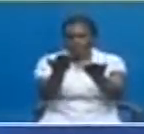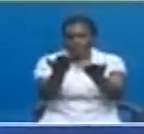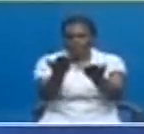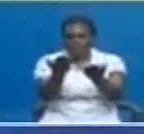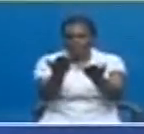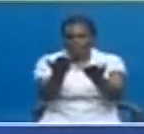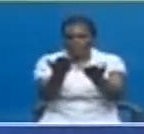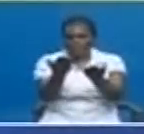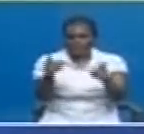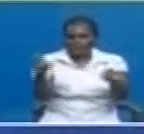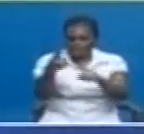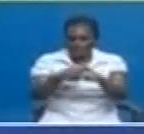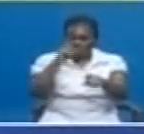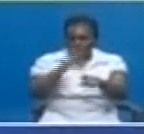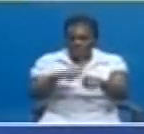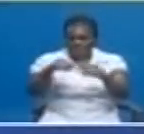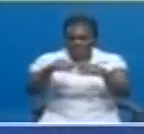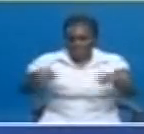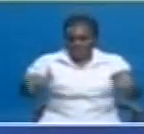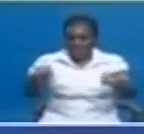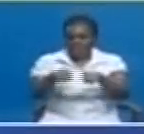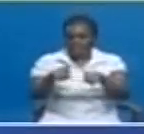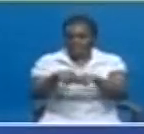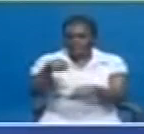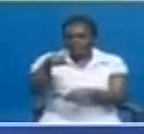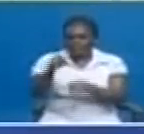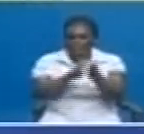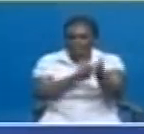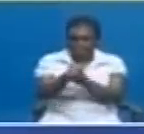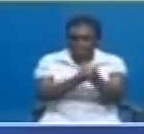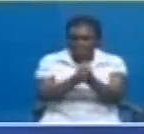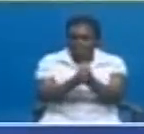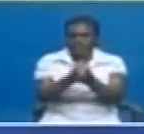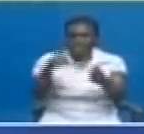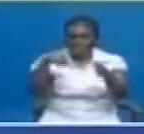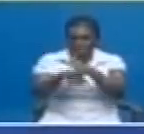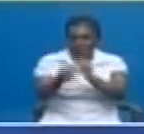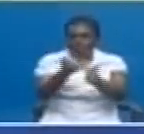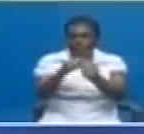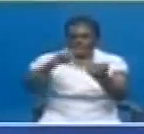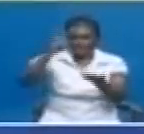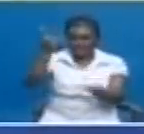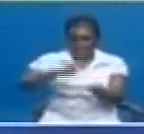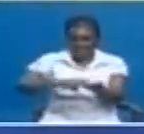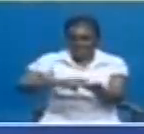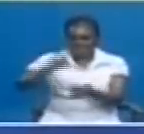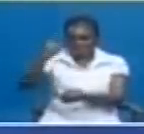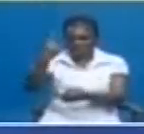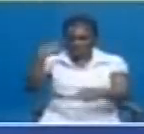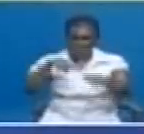Zdravko Logarusic missing from the touchlines, and the Dockers took the inspiration and 5 minutes into the game they registered their first attempt on